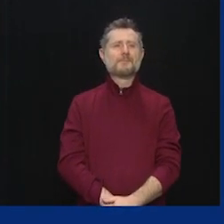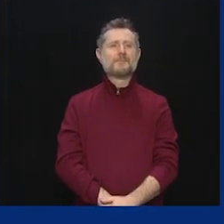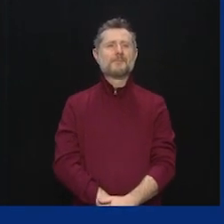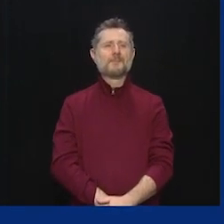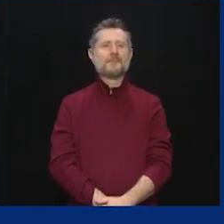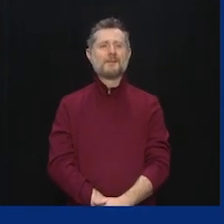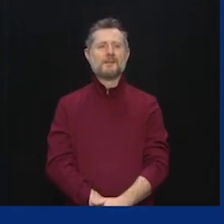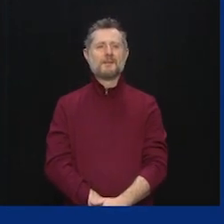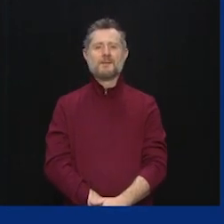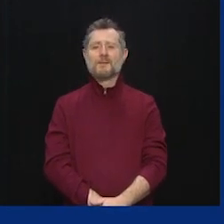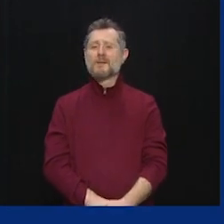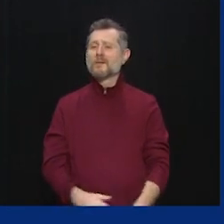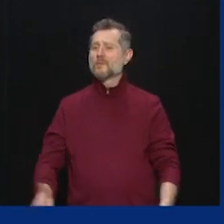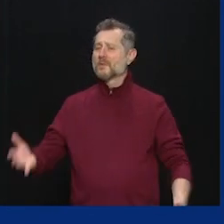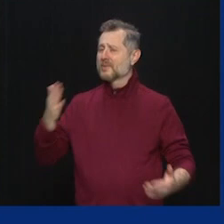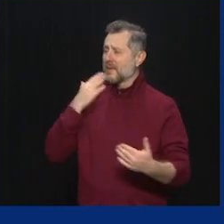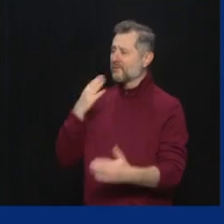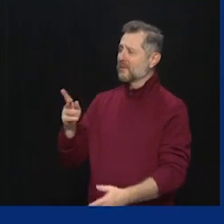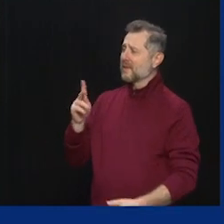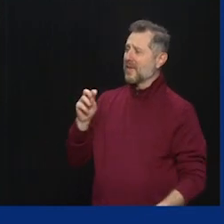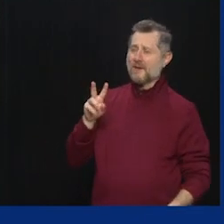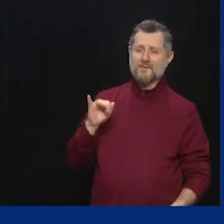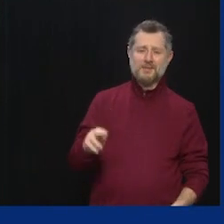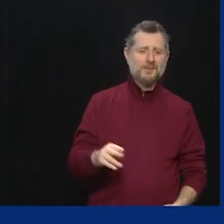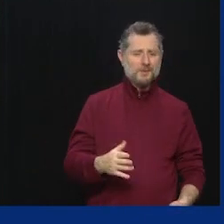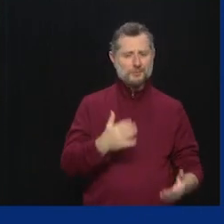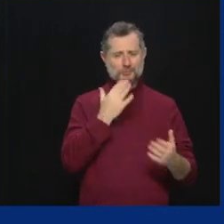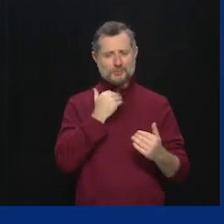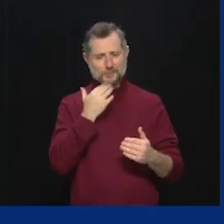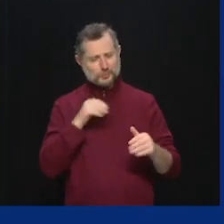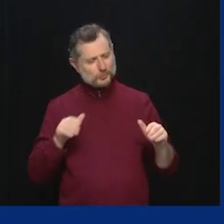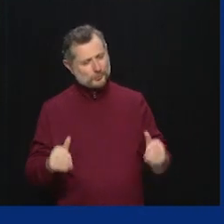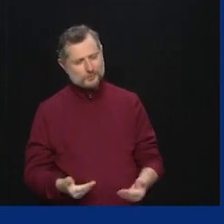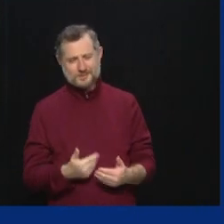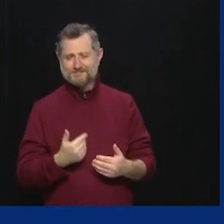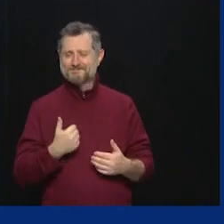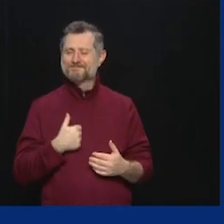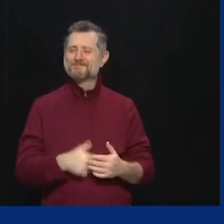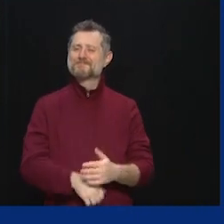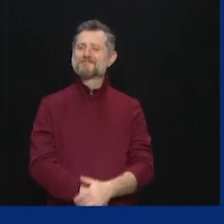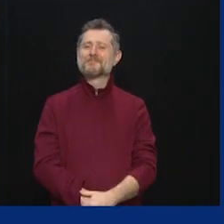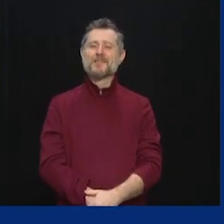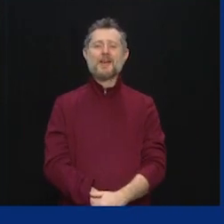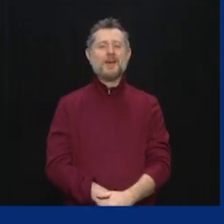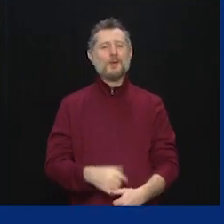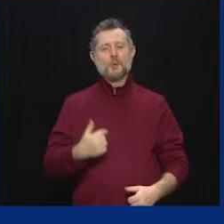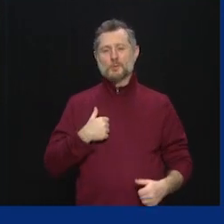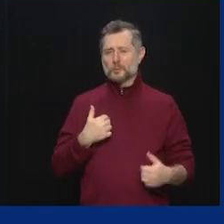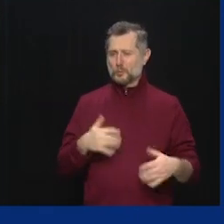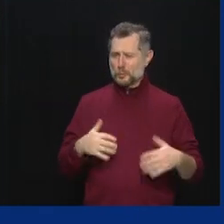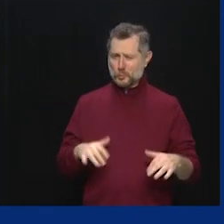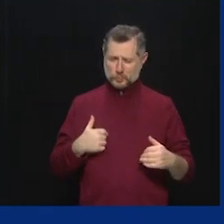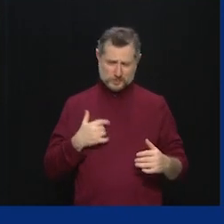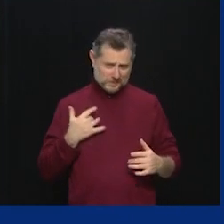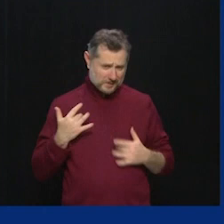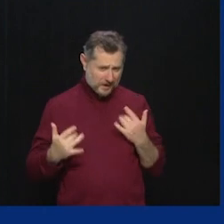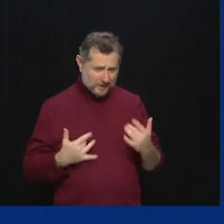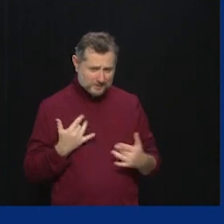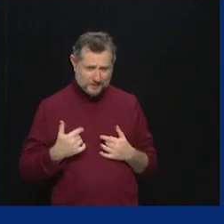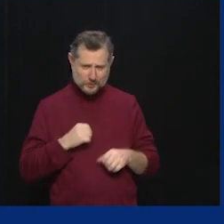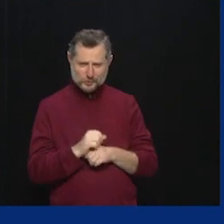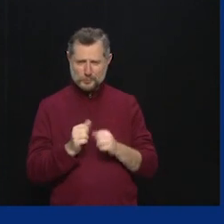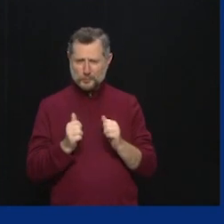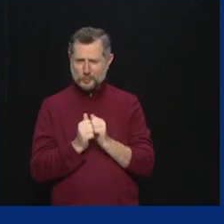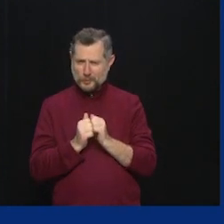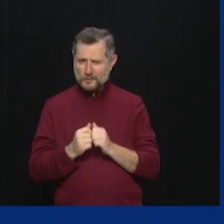Thank you, Kevin, for that generous introduction. I could not be more excited to get to work with you as we continue to